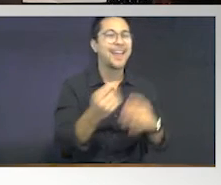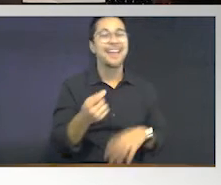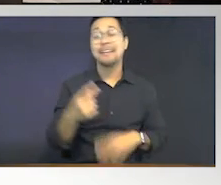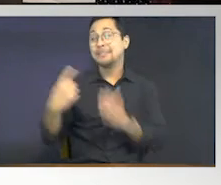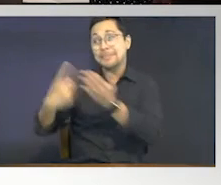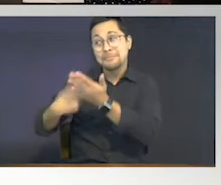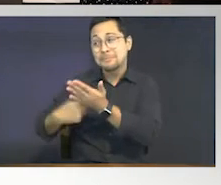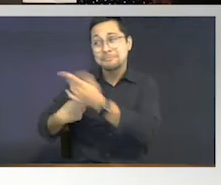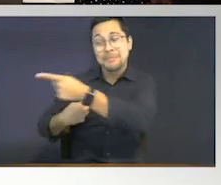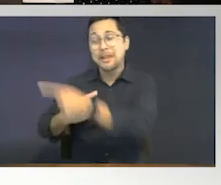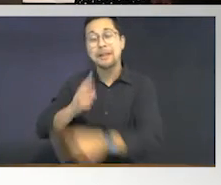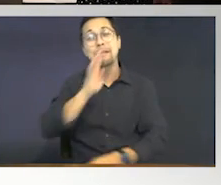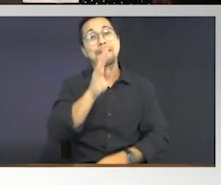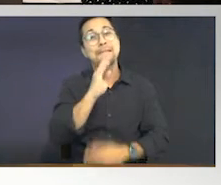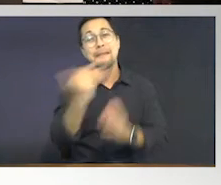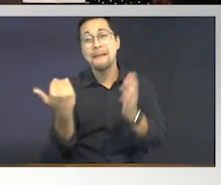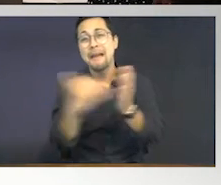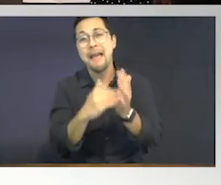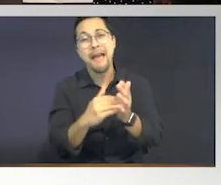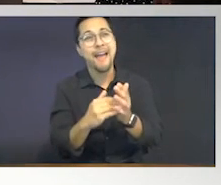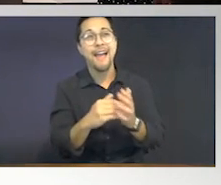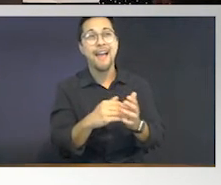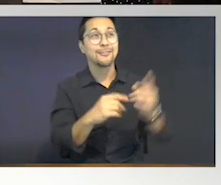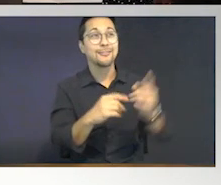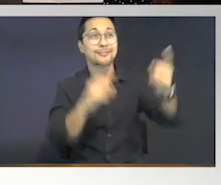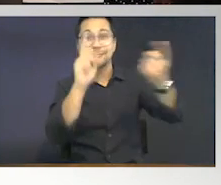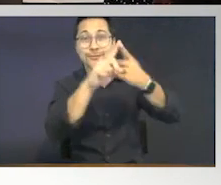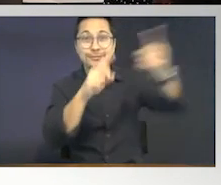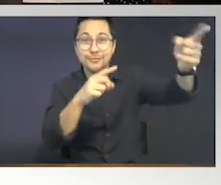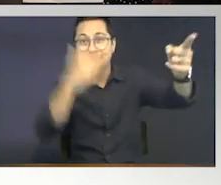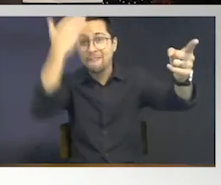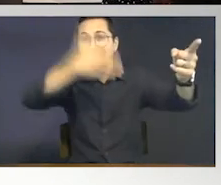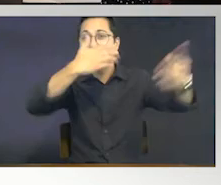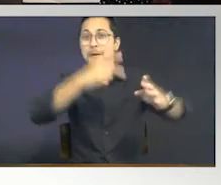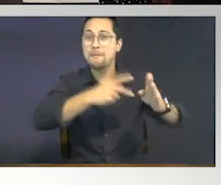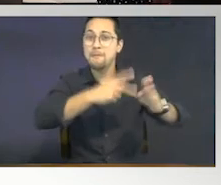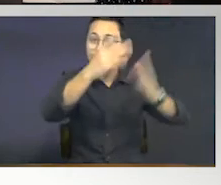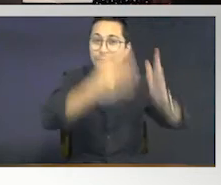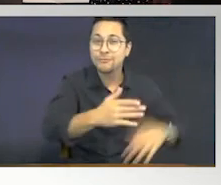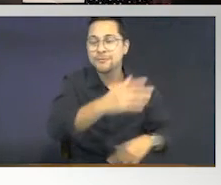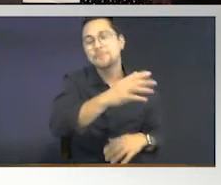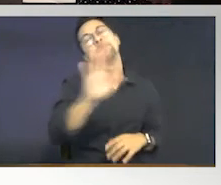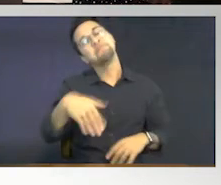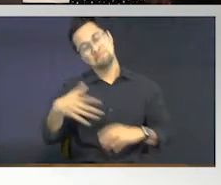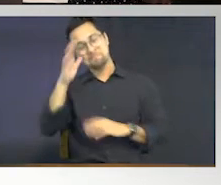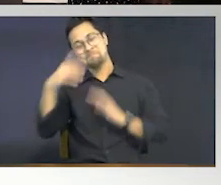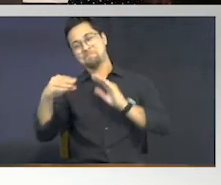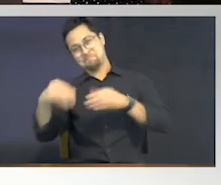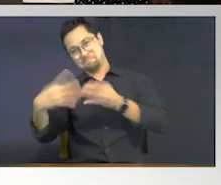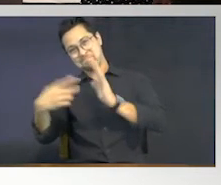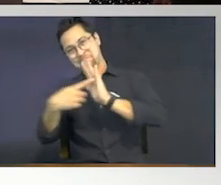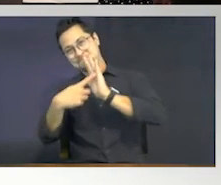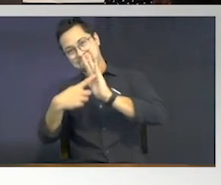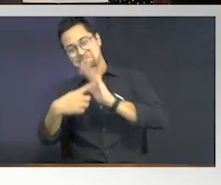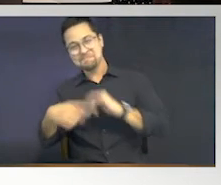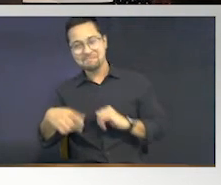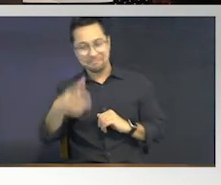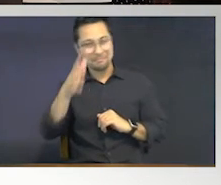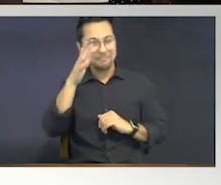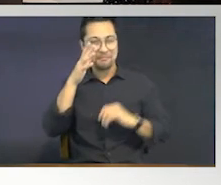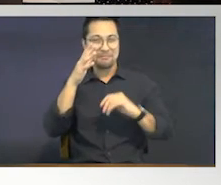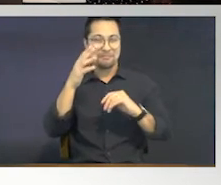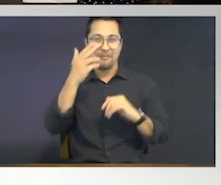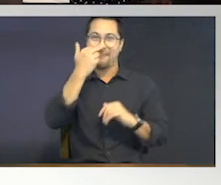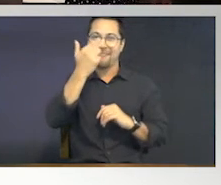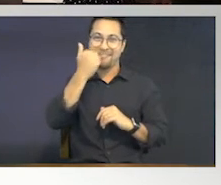sometimes he just repeats those things, to the professionals that, well, let me give you a great example. This will make you laugh. So